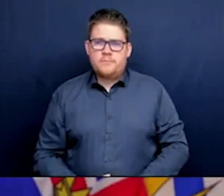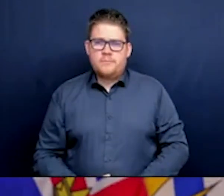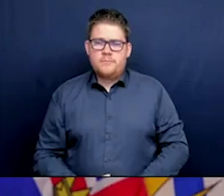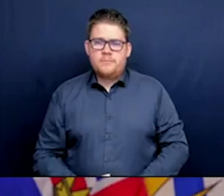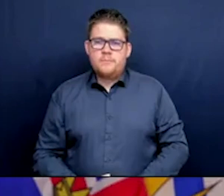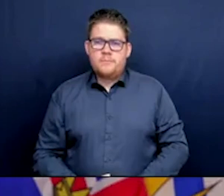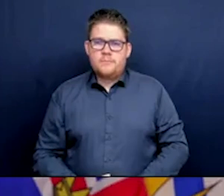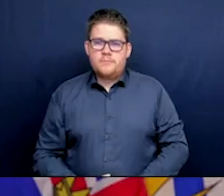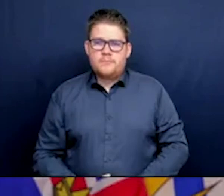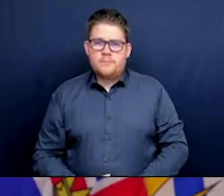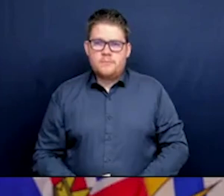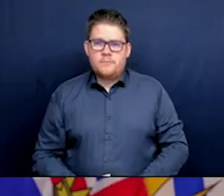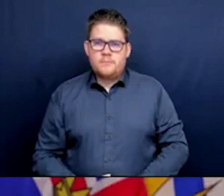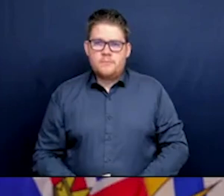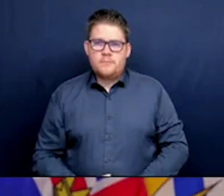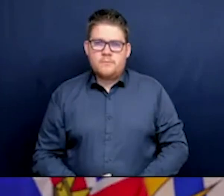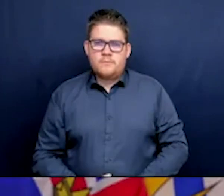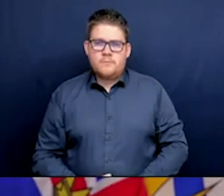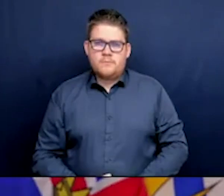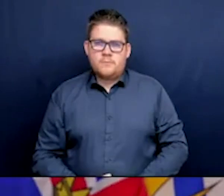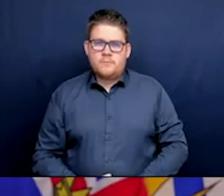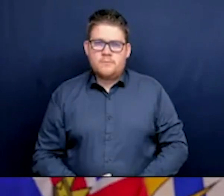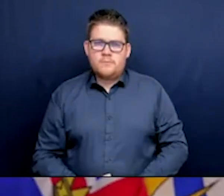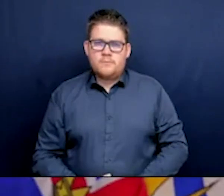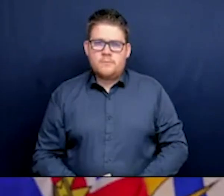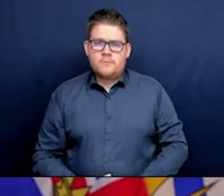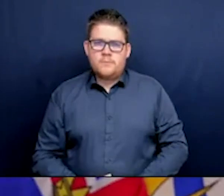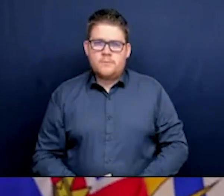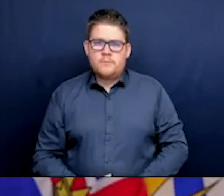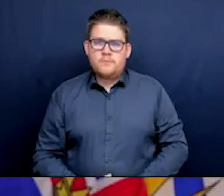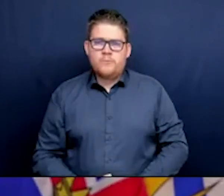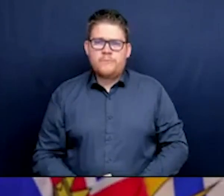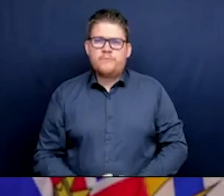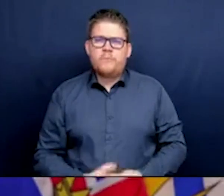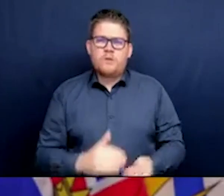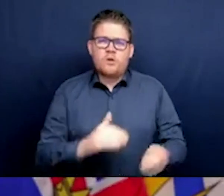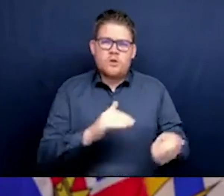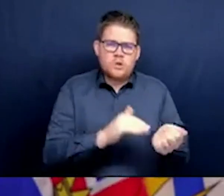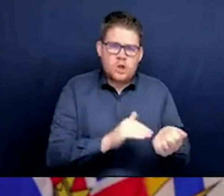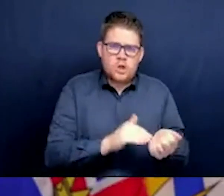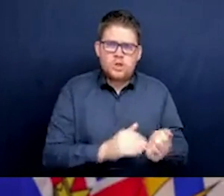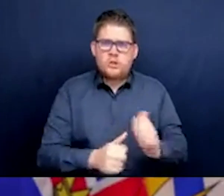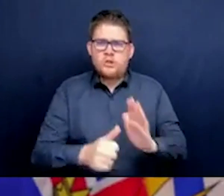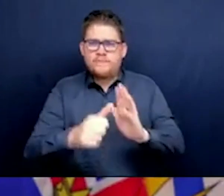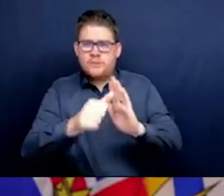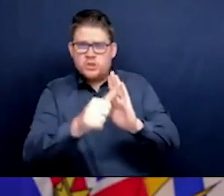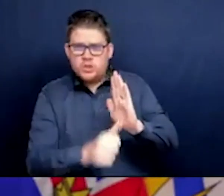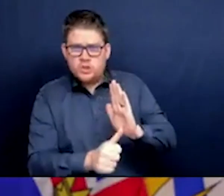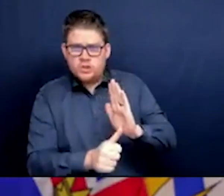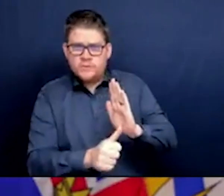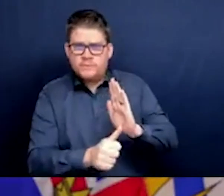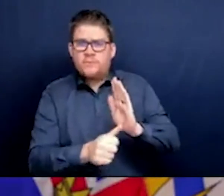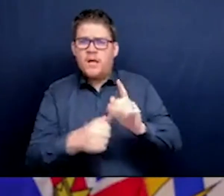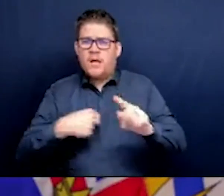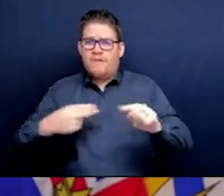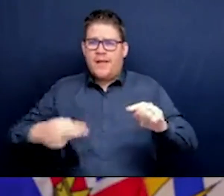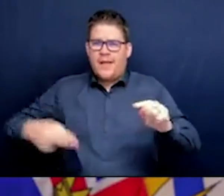of Dietitians, followed by the College of Physicians and Surgeons in BC at